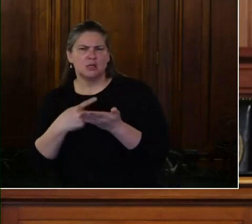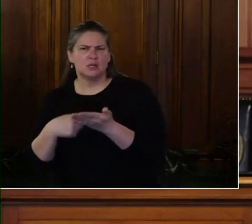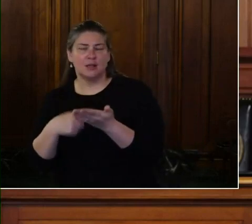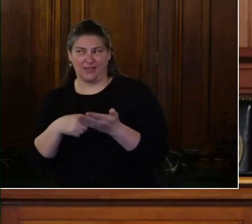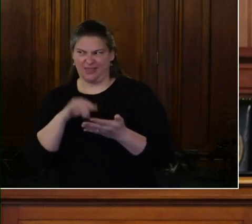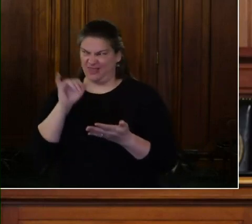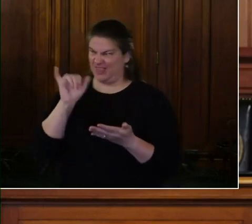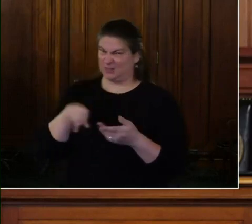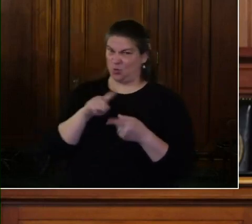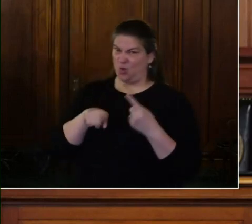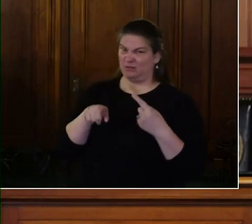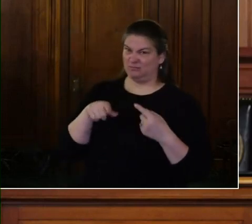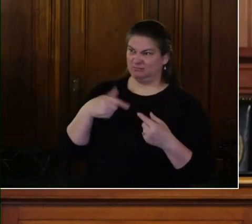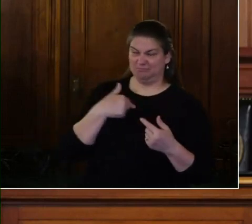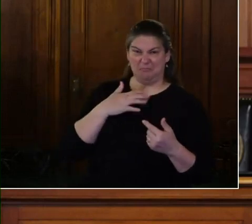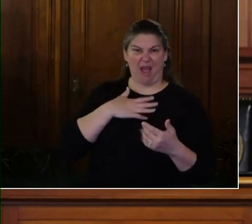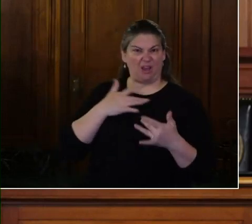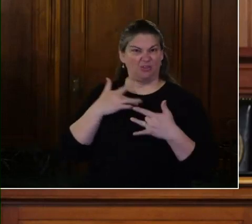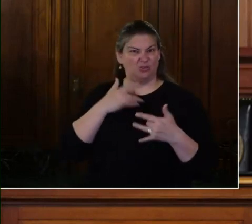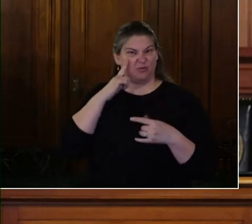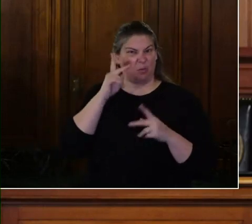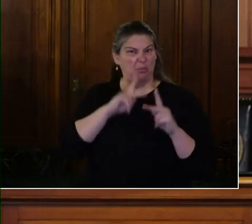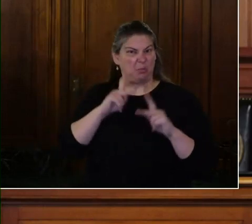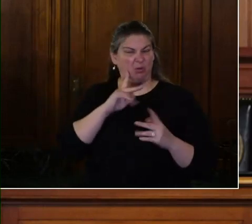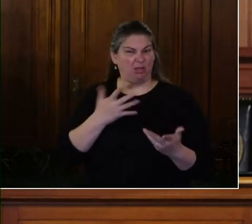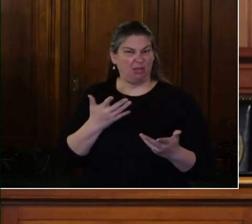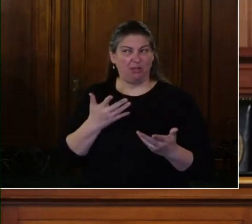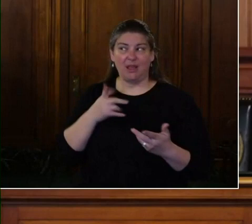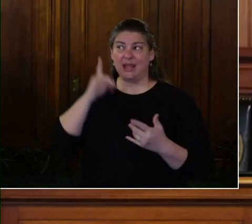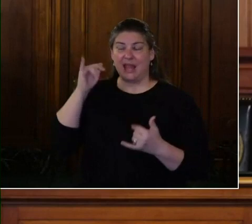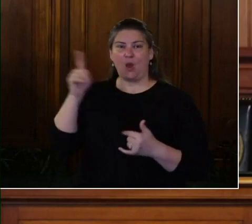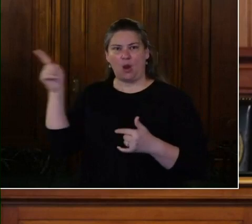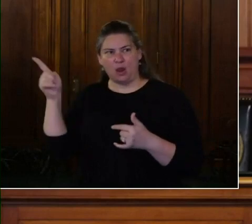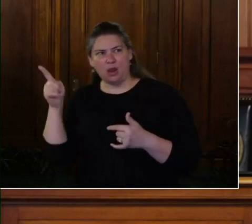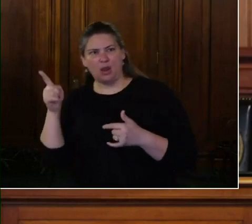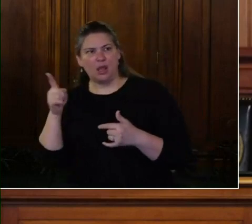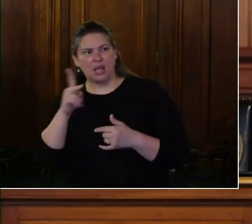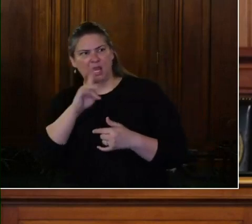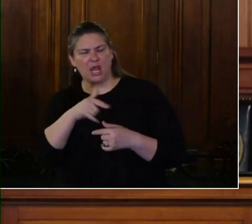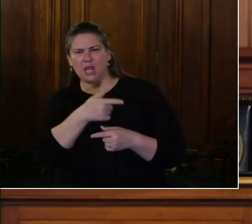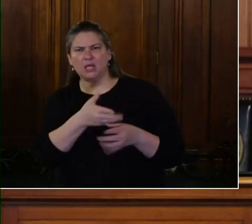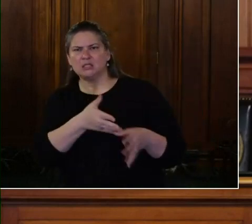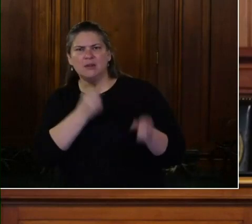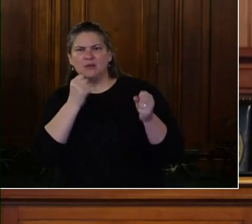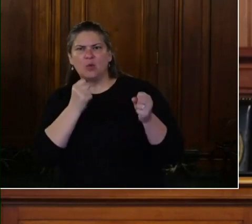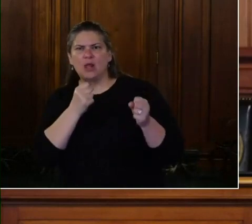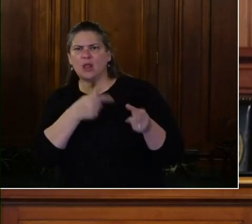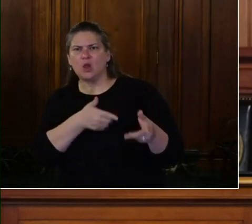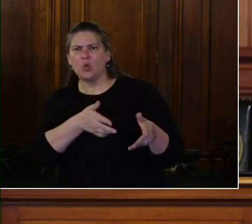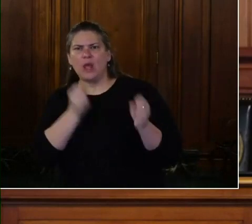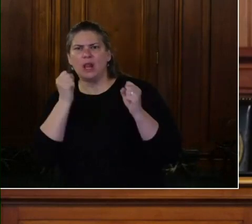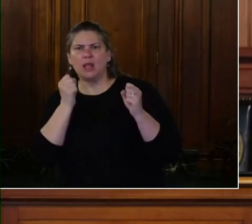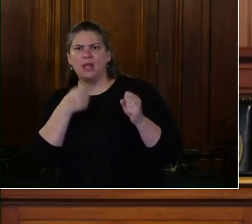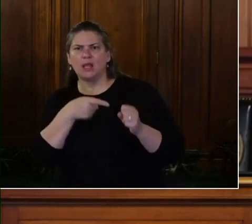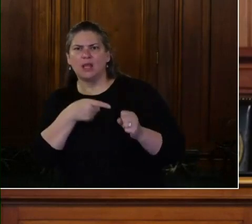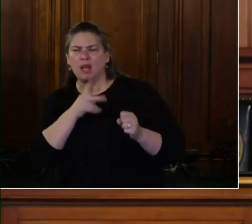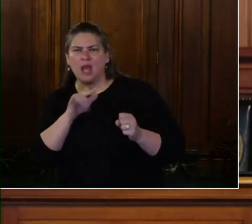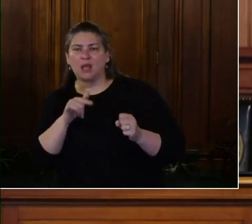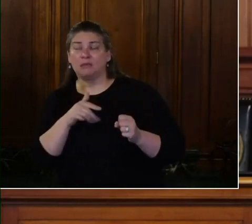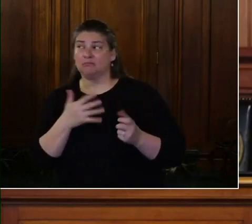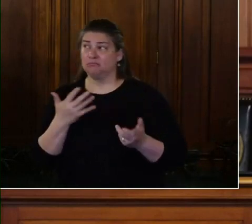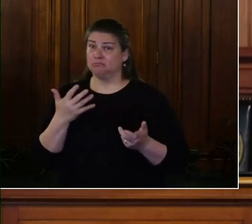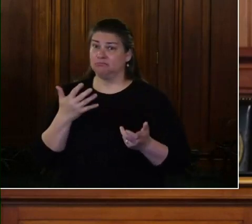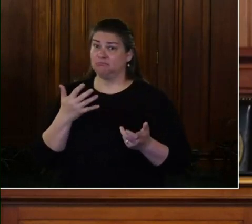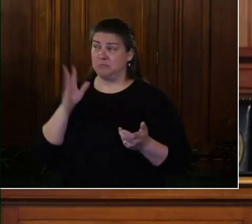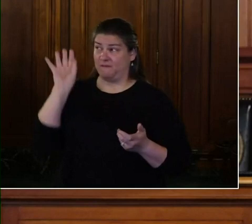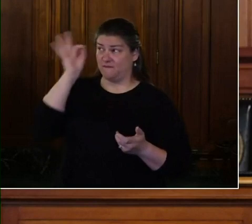which is what I'm concerned about for people, to how quickly states like Kentucky are doing it. But you know, if the federal government